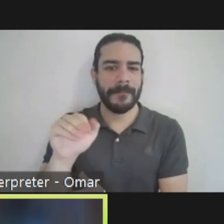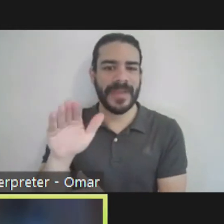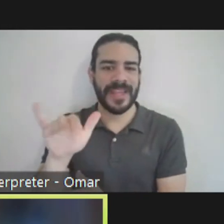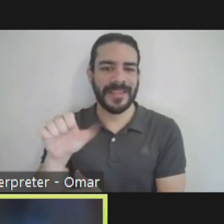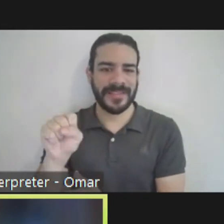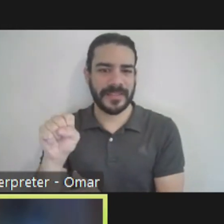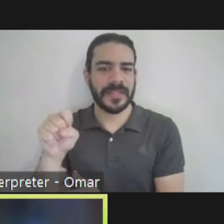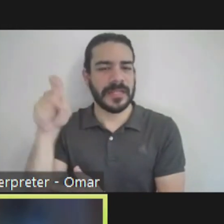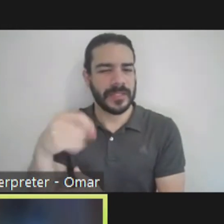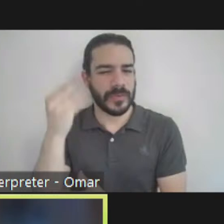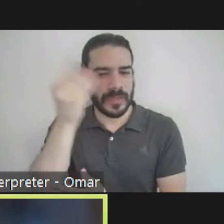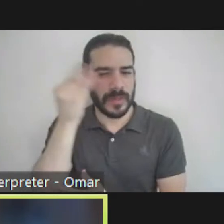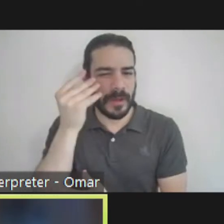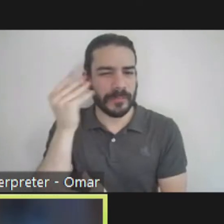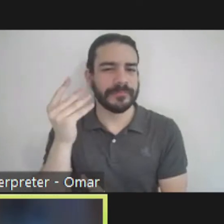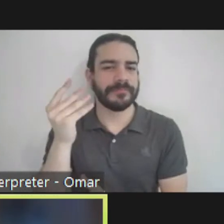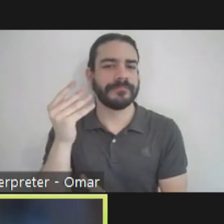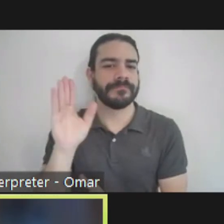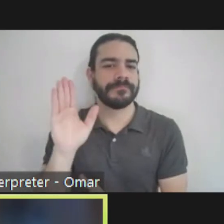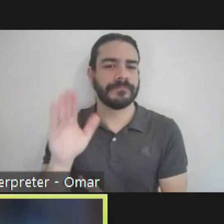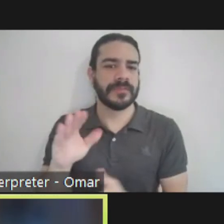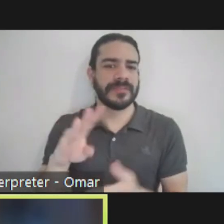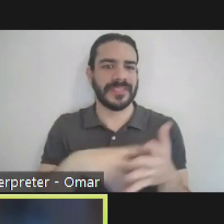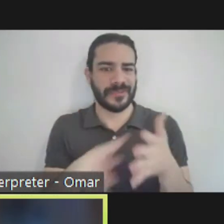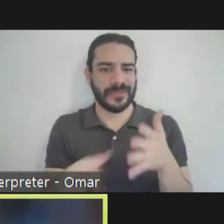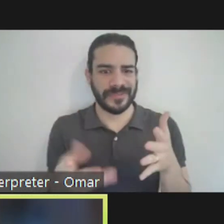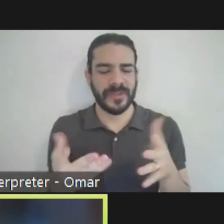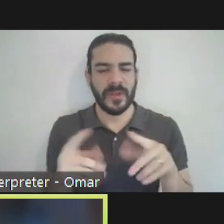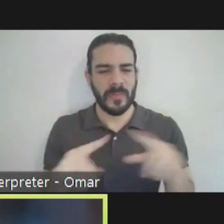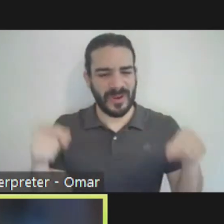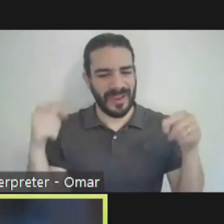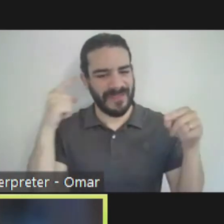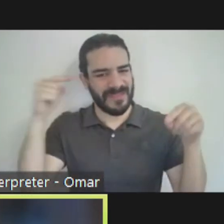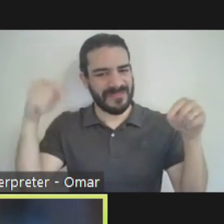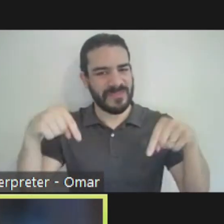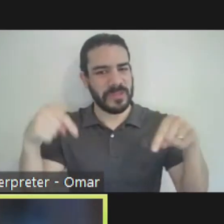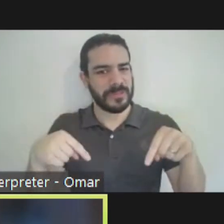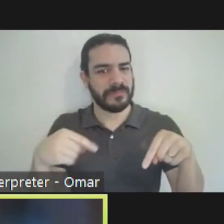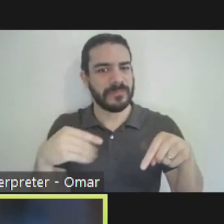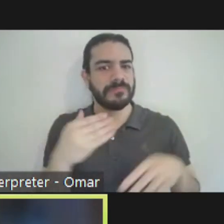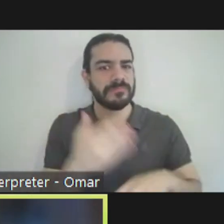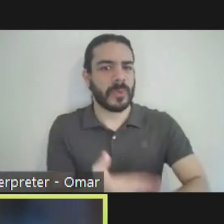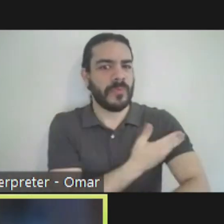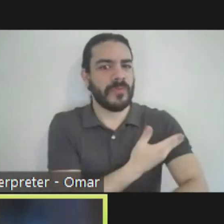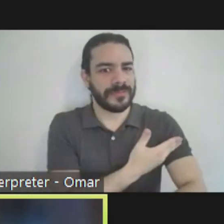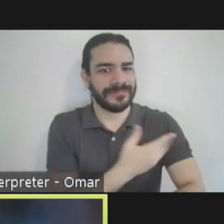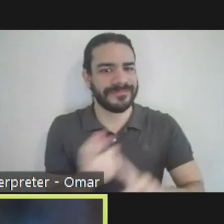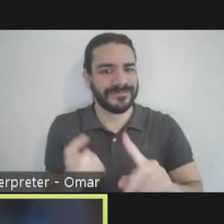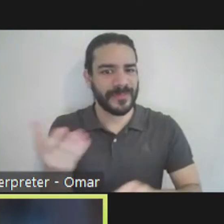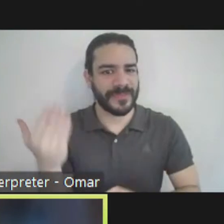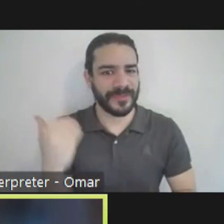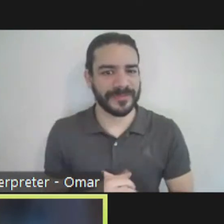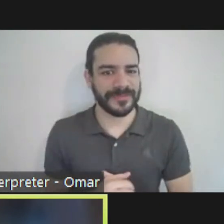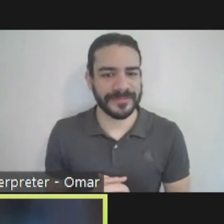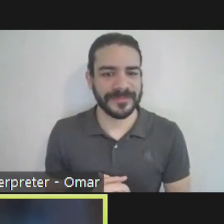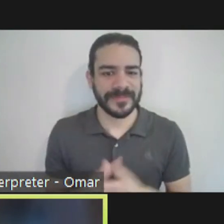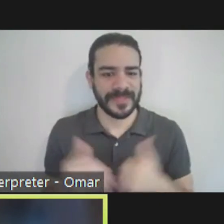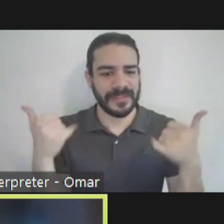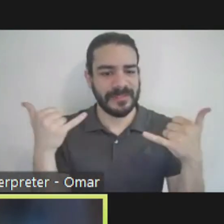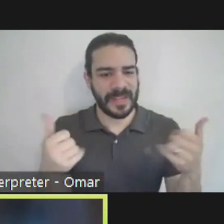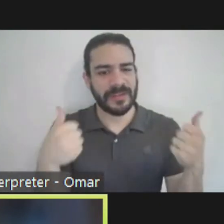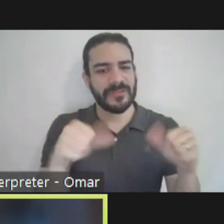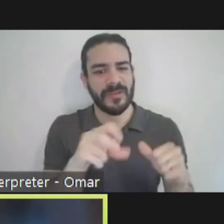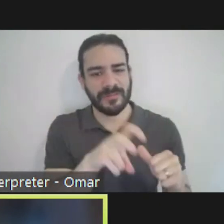schedules when doing this. But I think this is going to be a great improvement from what we have to experience as we're trying to transfer between buses at